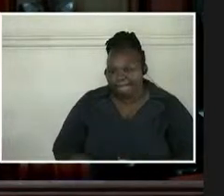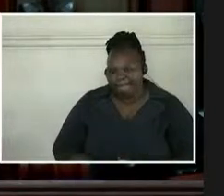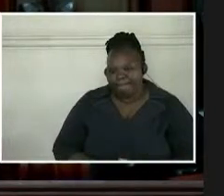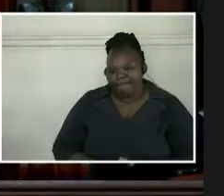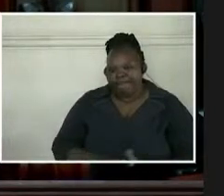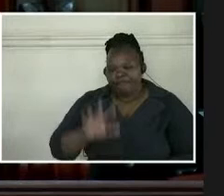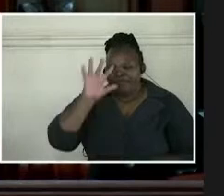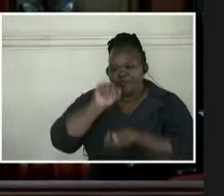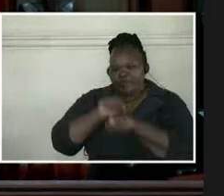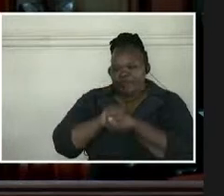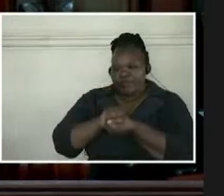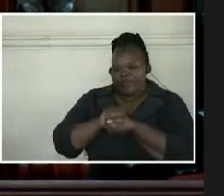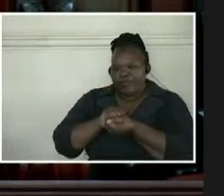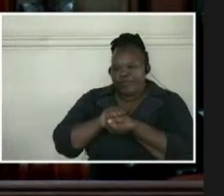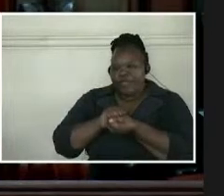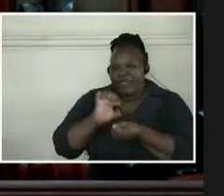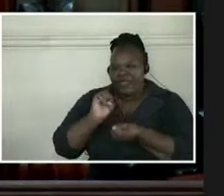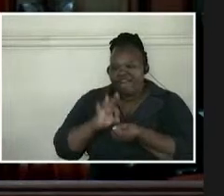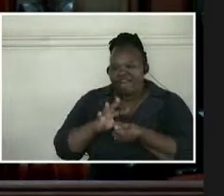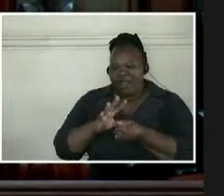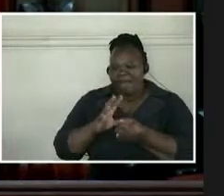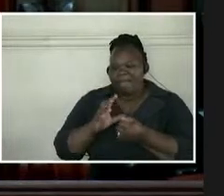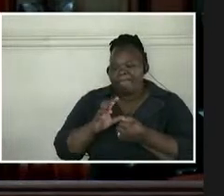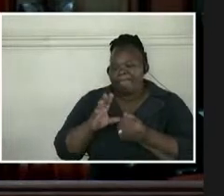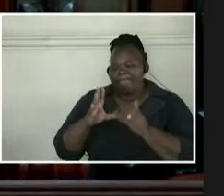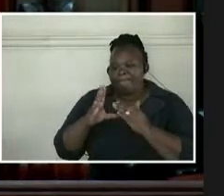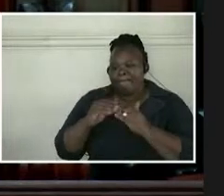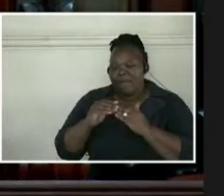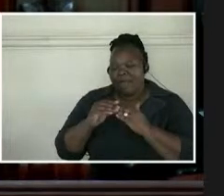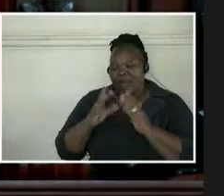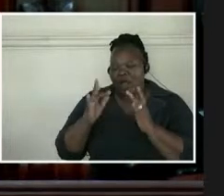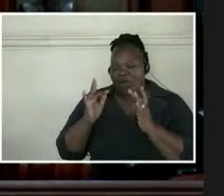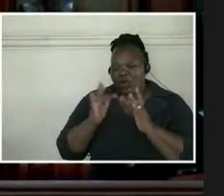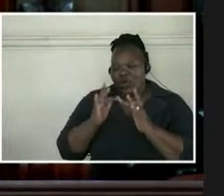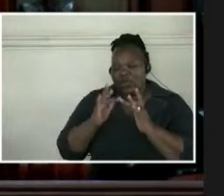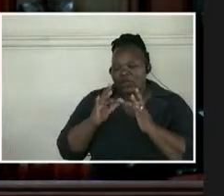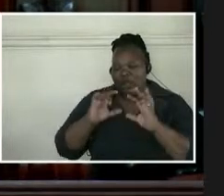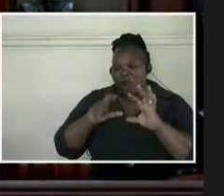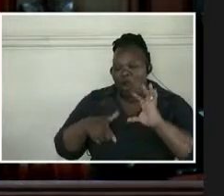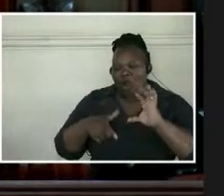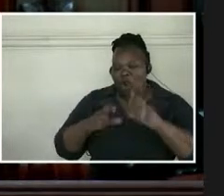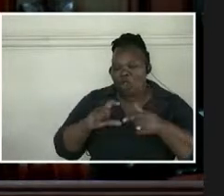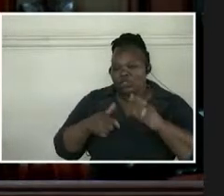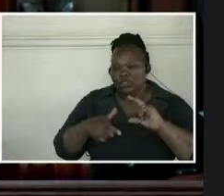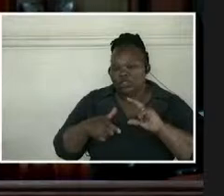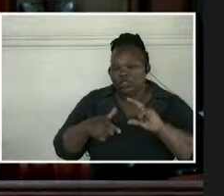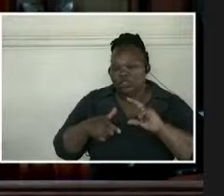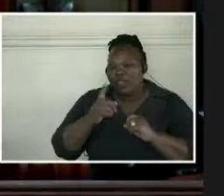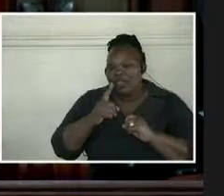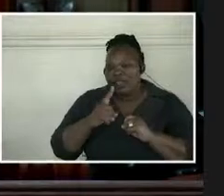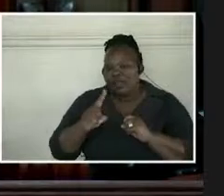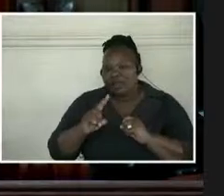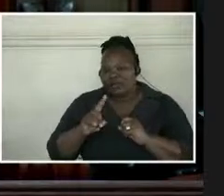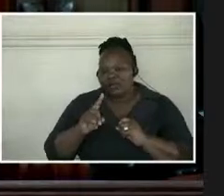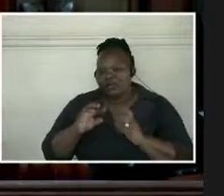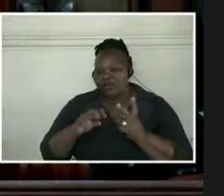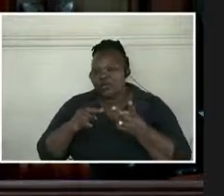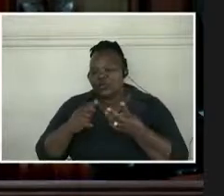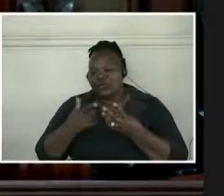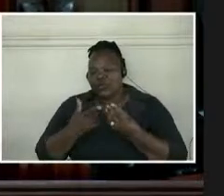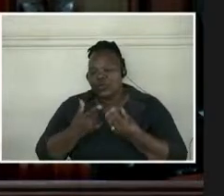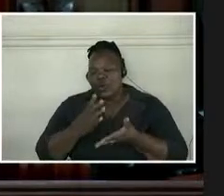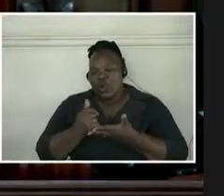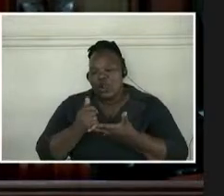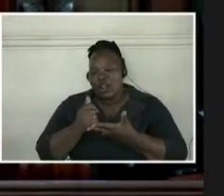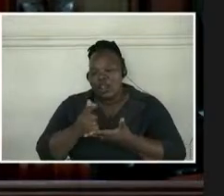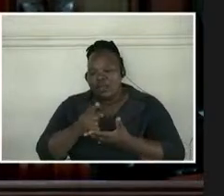in short if members have connectivity problems the presiding officers will follow the above guidance to try and